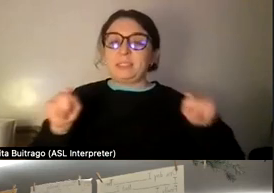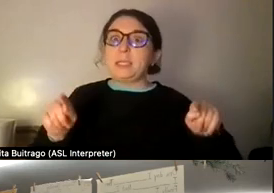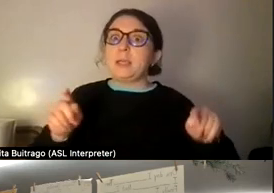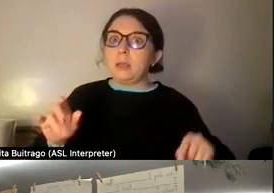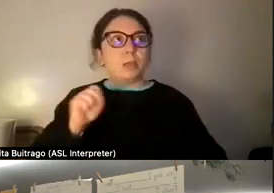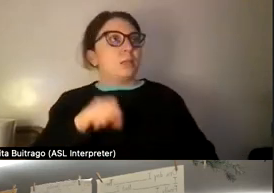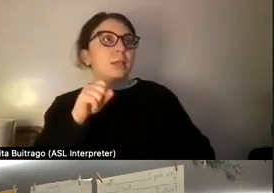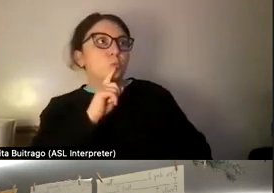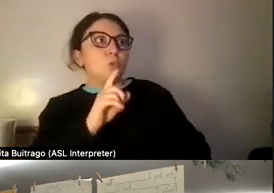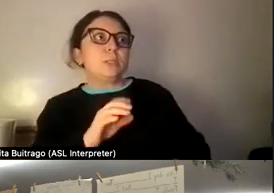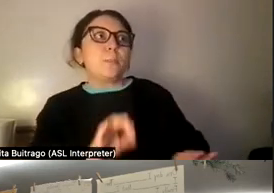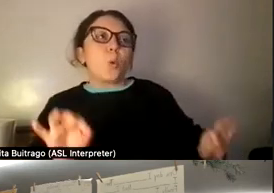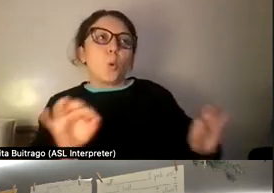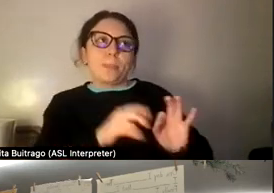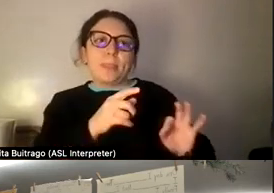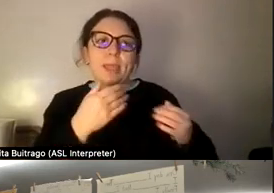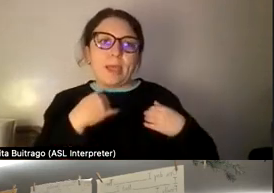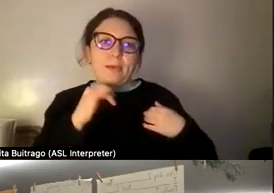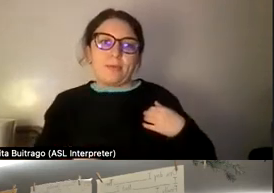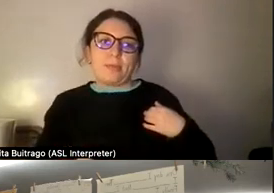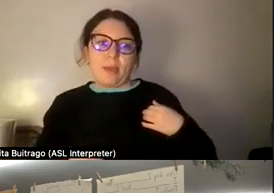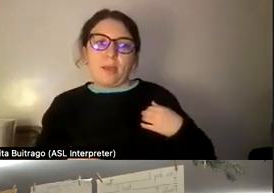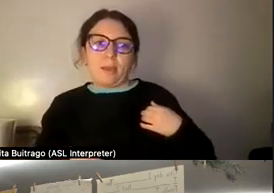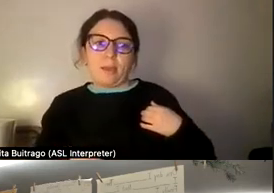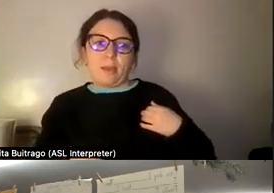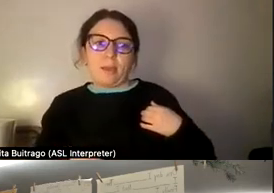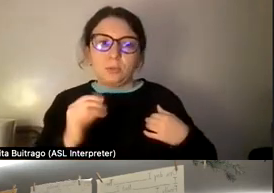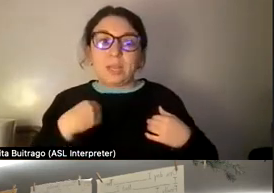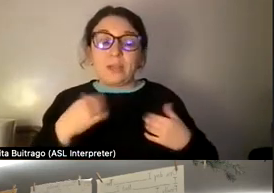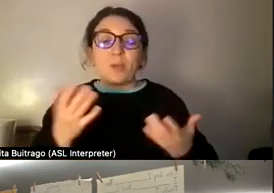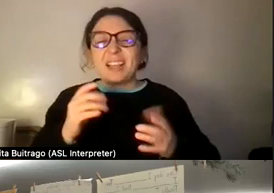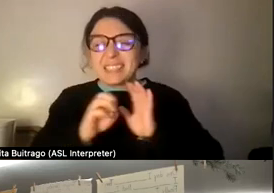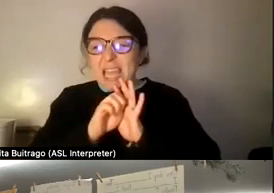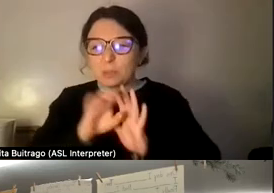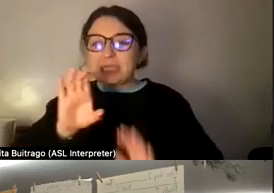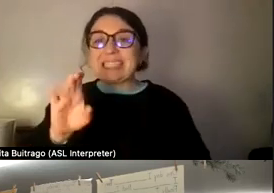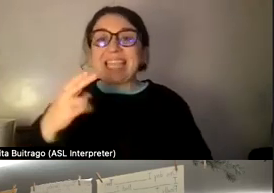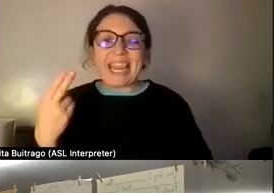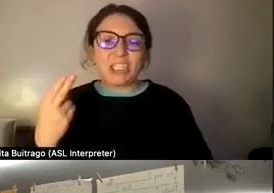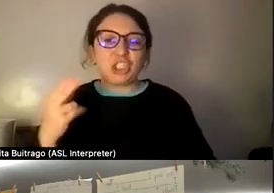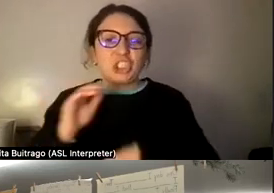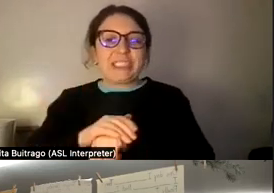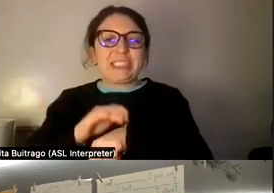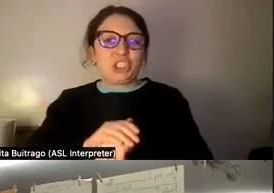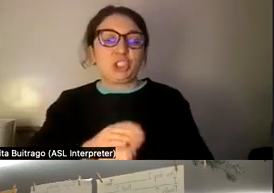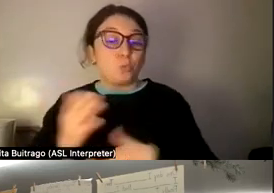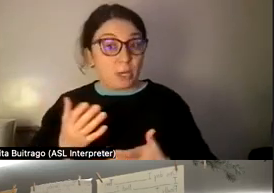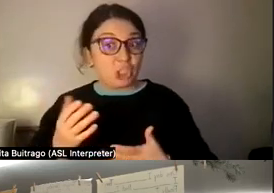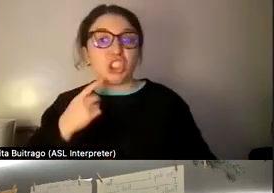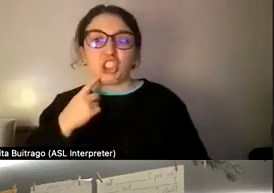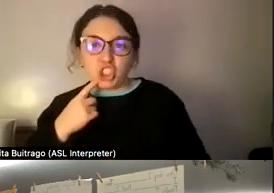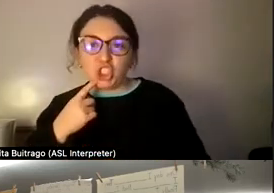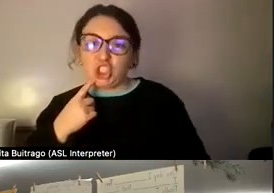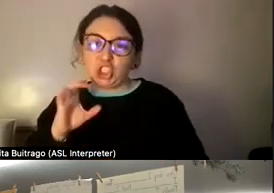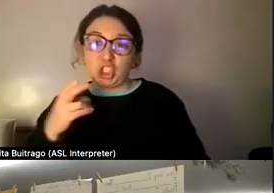movement. So we did CH in English, and CH is ch, and